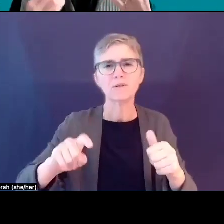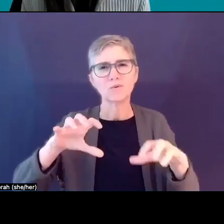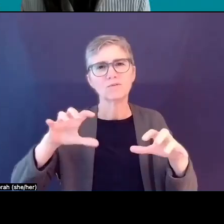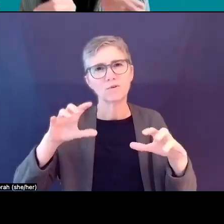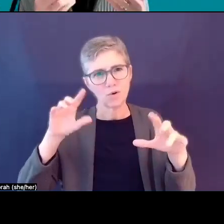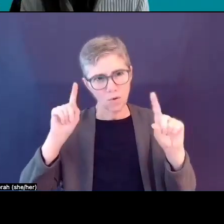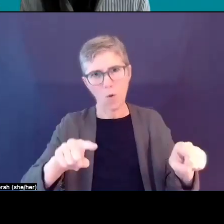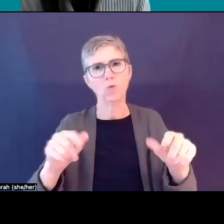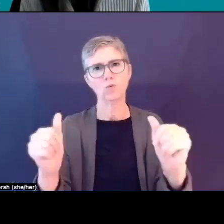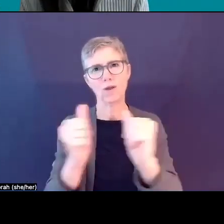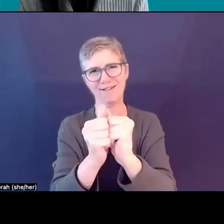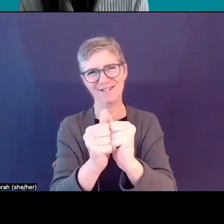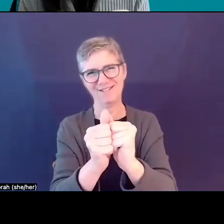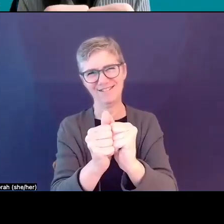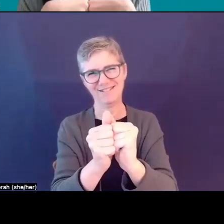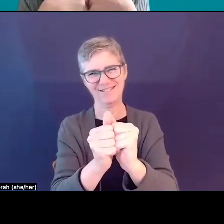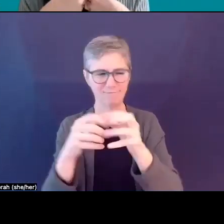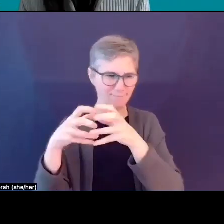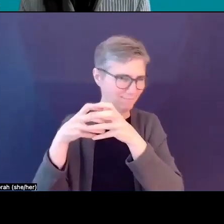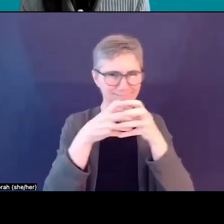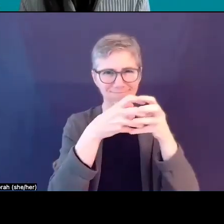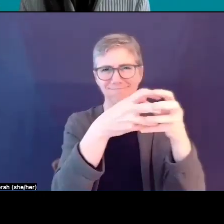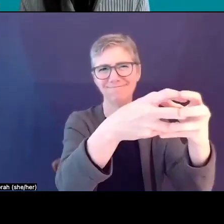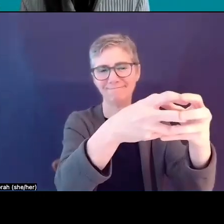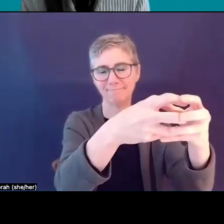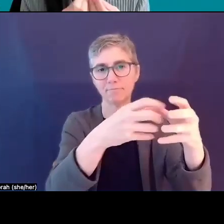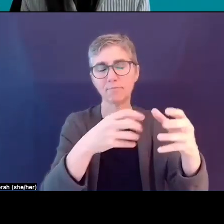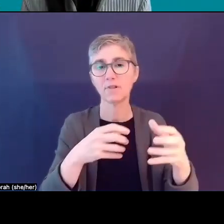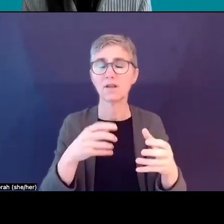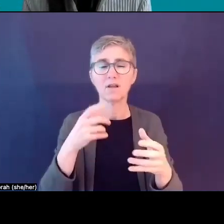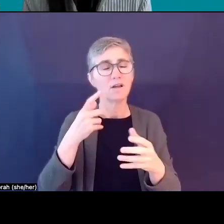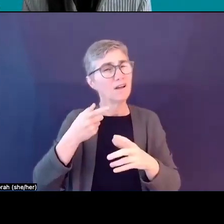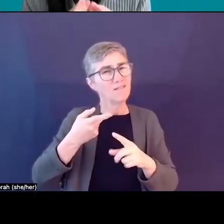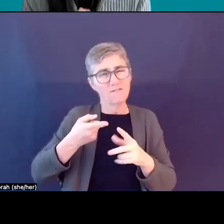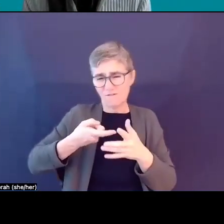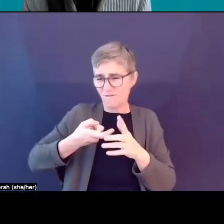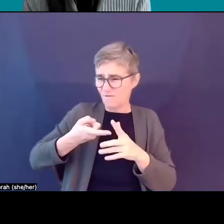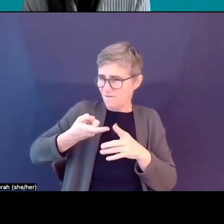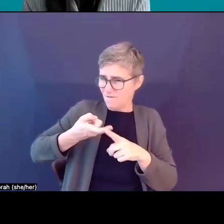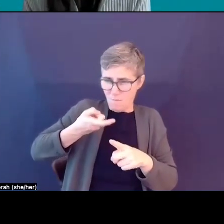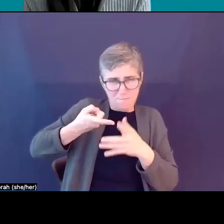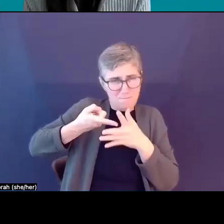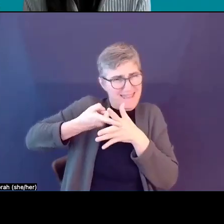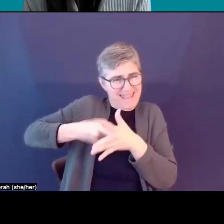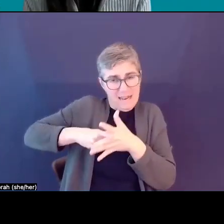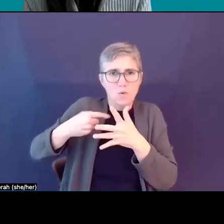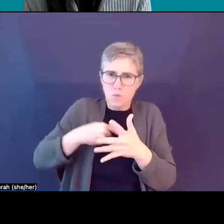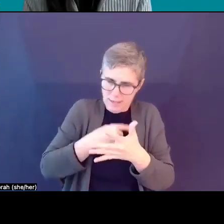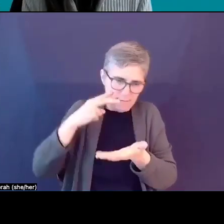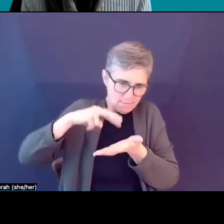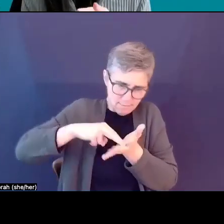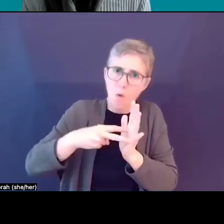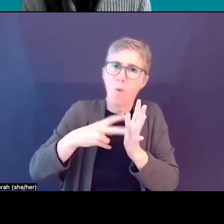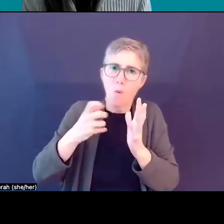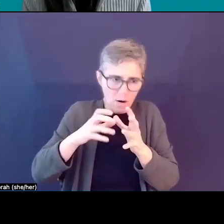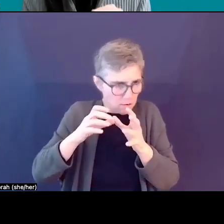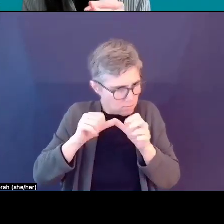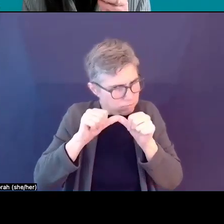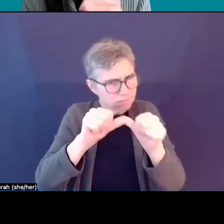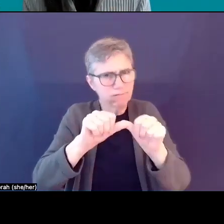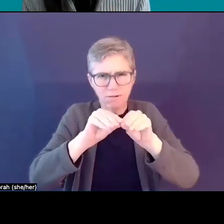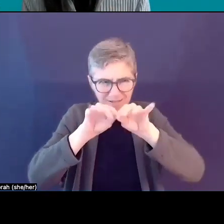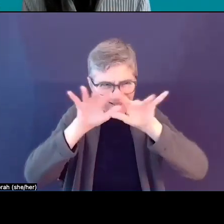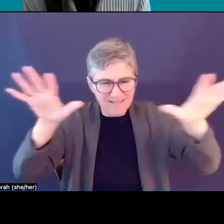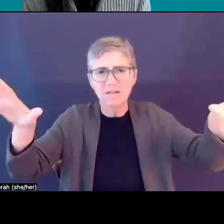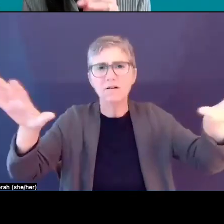We, from the very beginning, were very intentional in making sure that we want to go far together to make sure